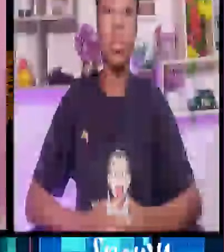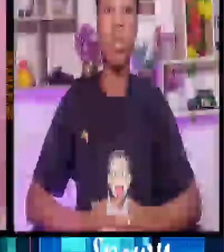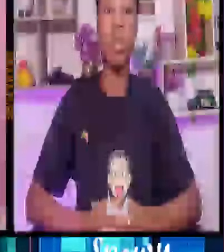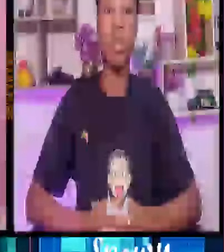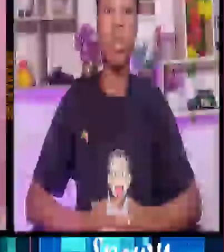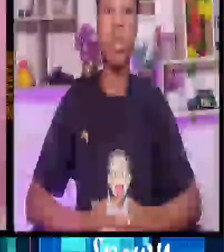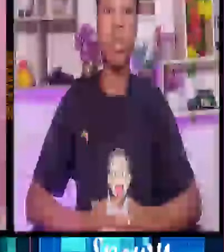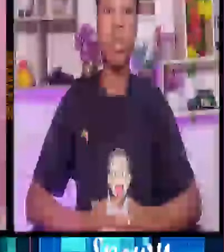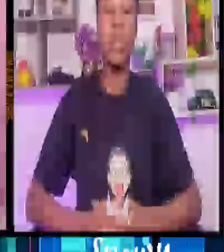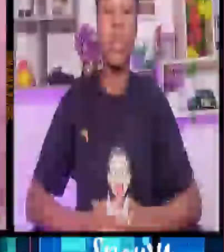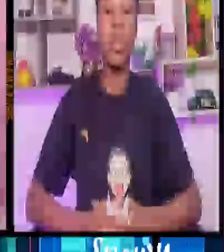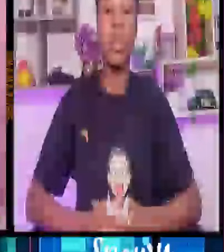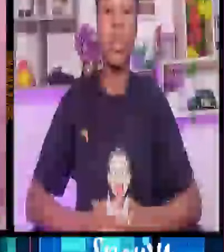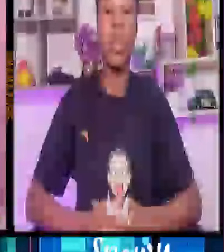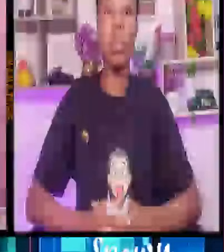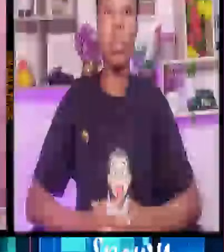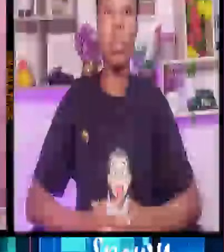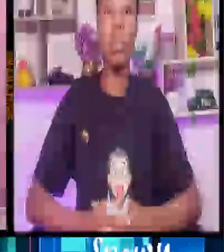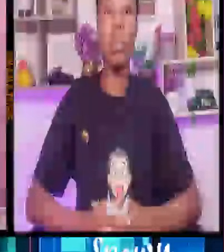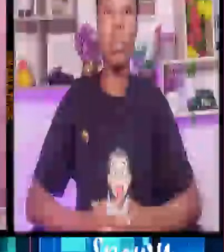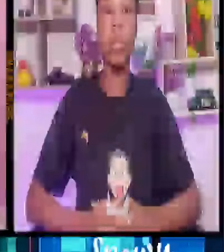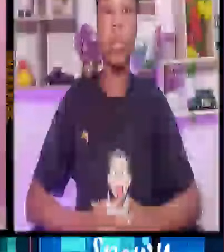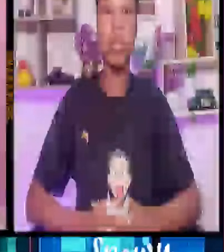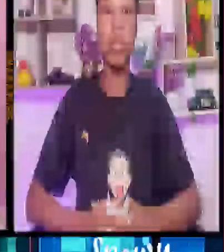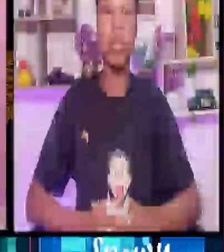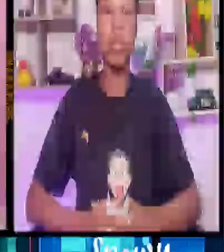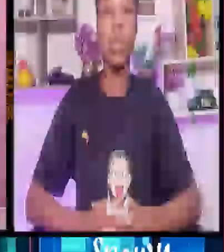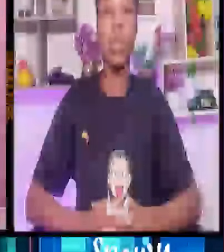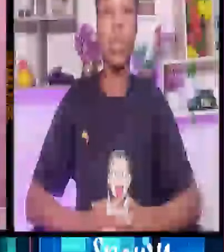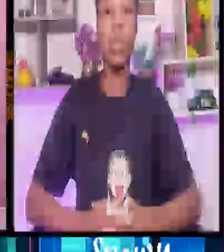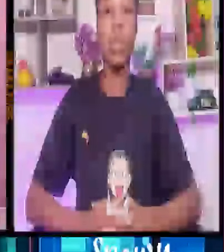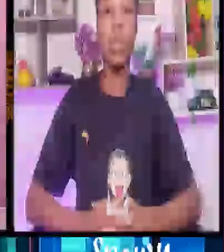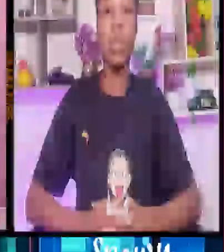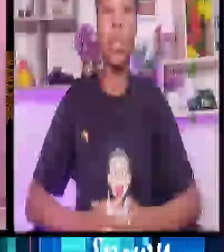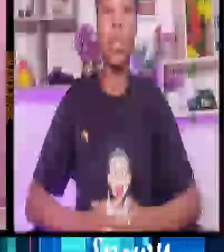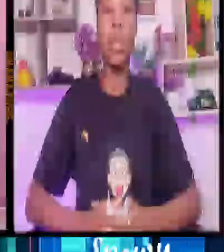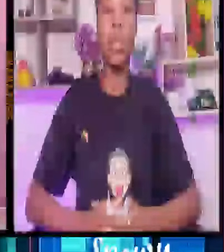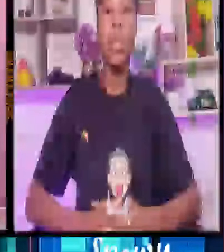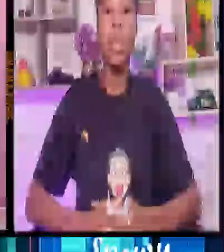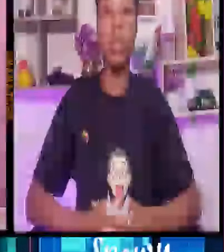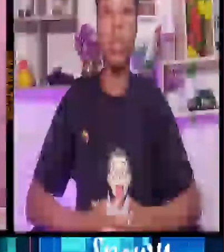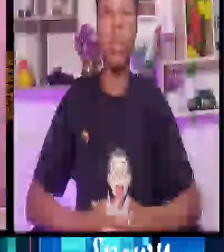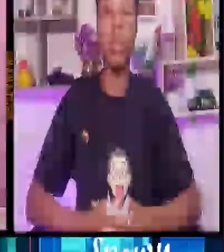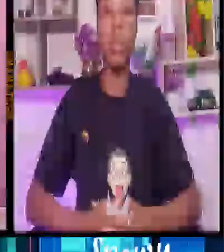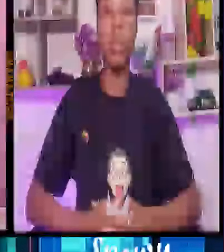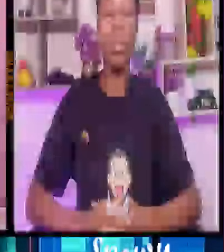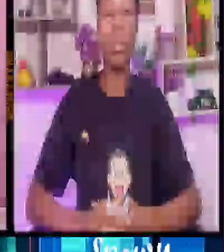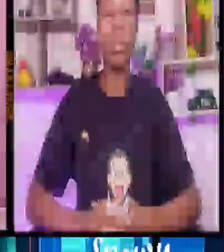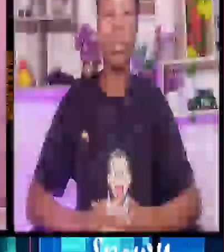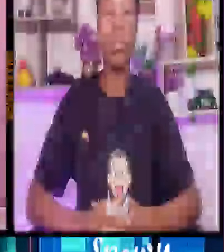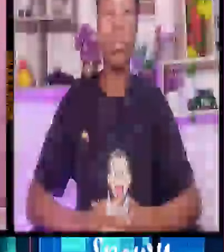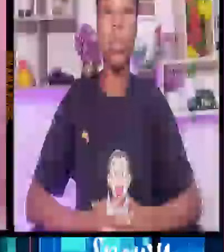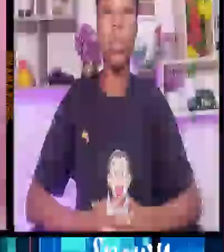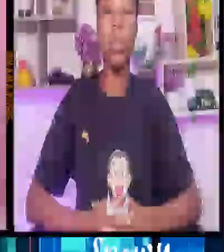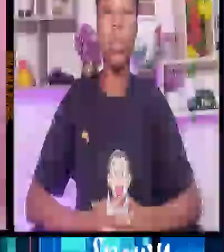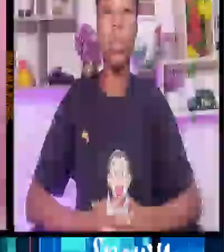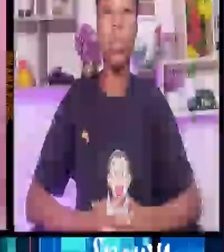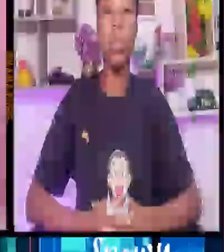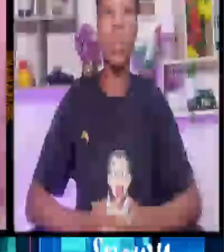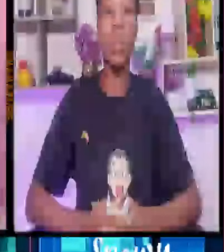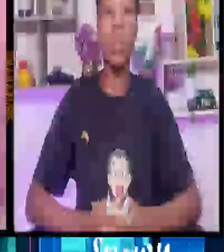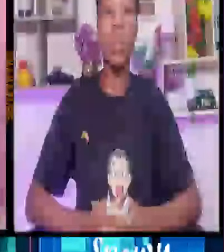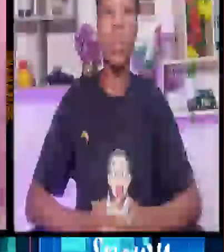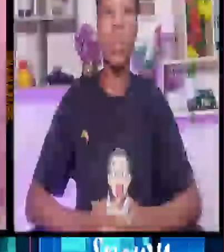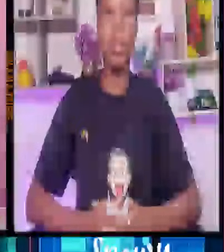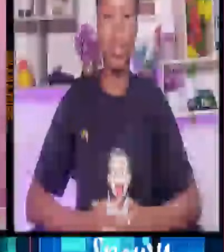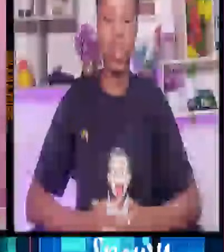party level, whoever gets to win is presented as a candidate for the party in the general election. What is in dispute has to do